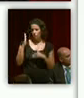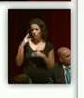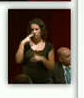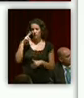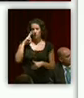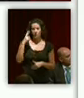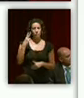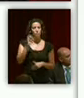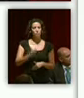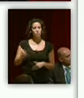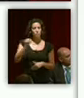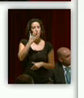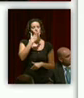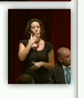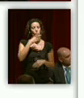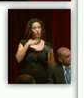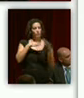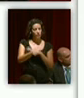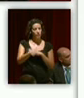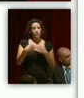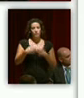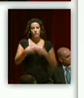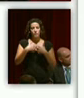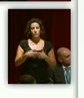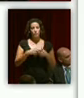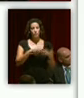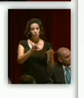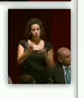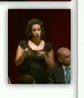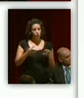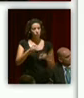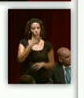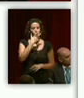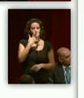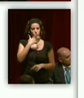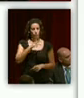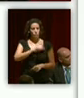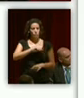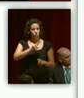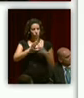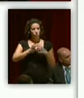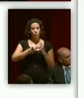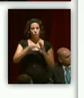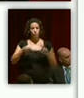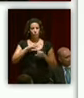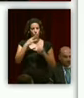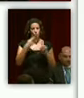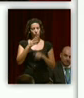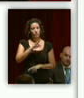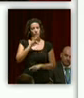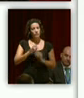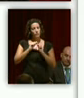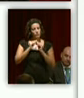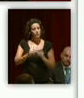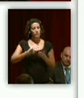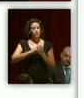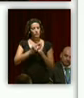experiences in software development. He knows about accessibility and Tiflotechnics.